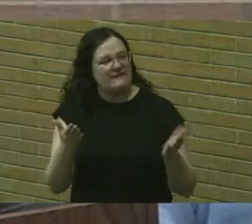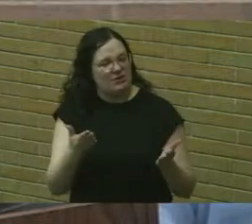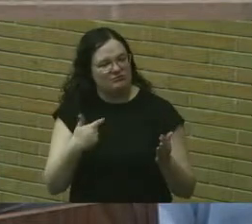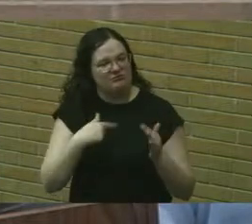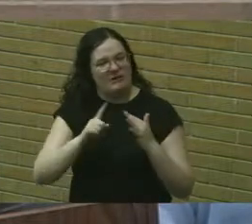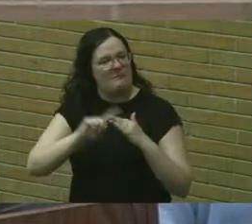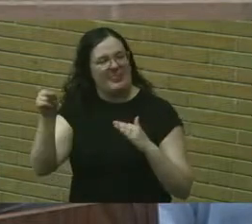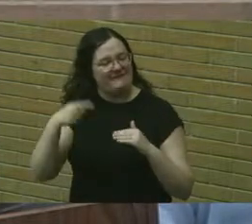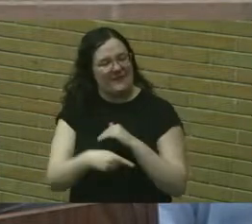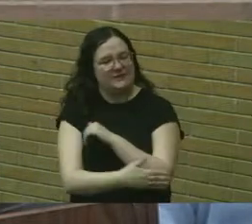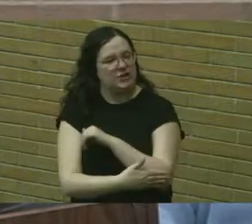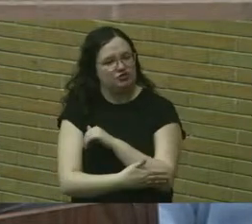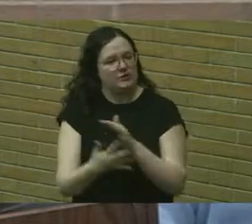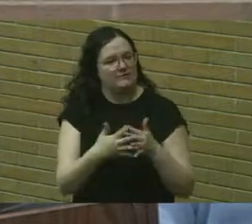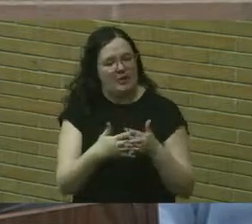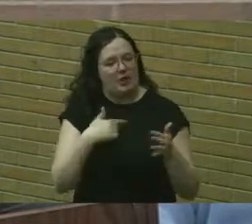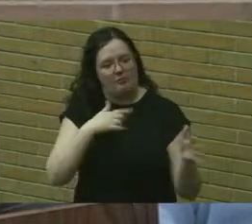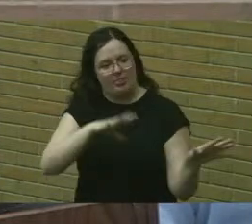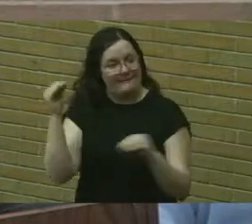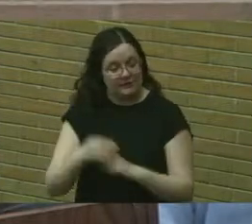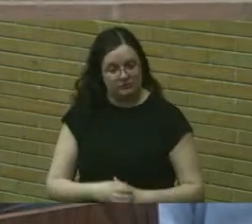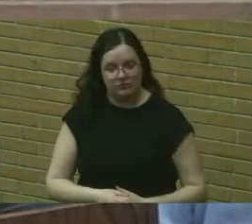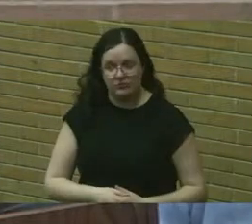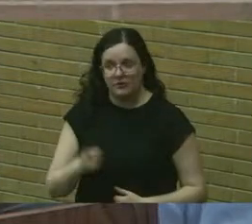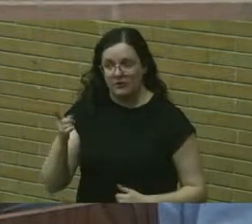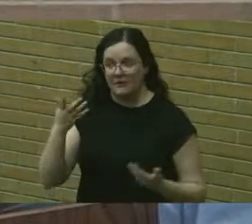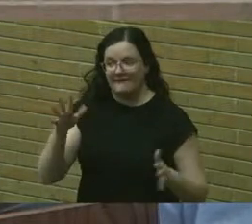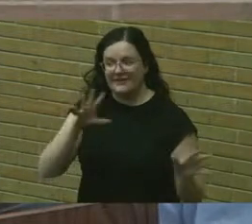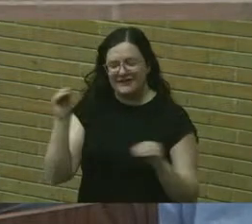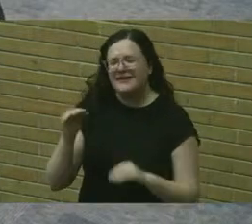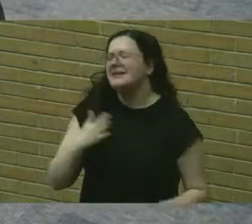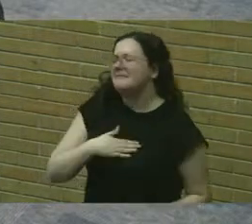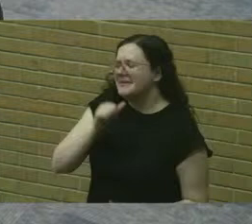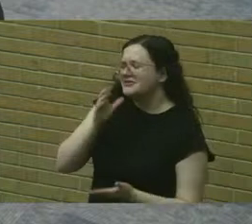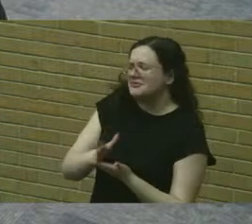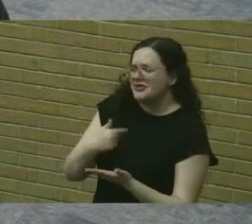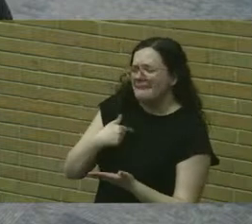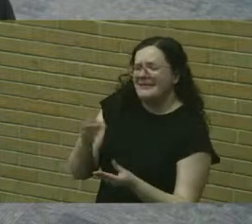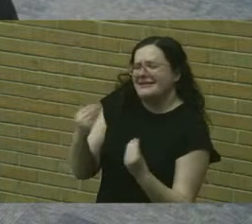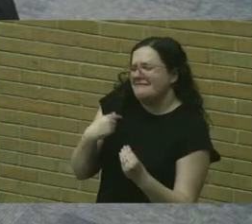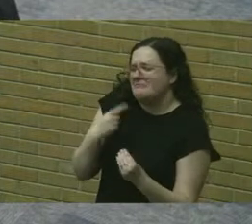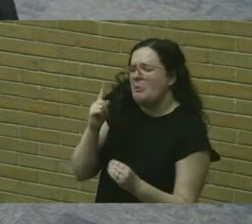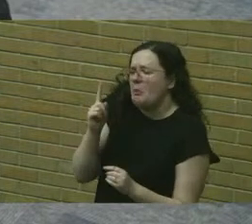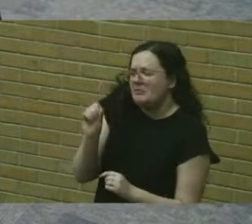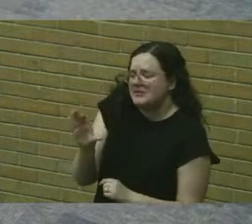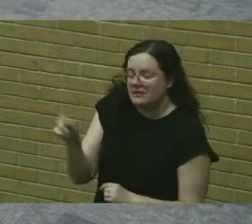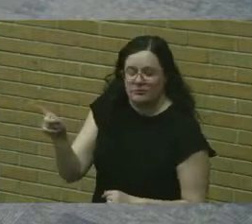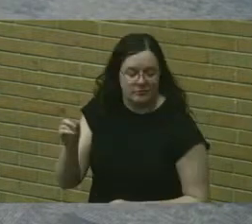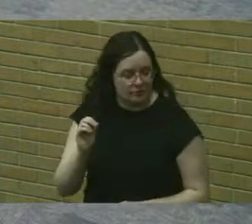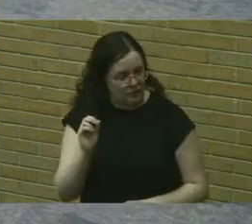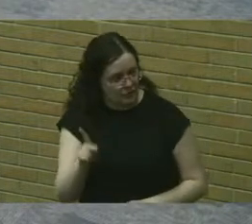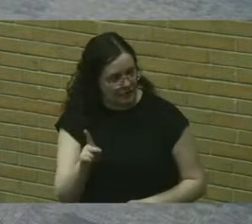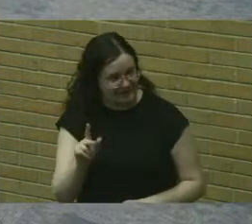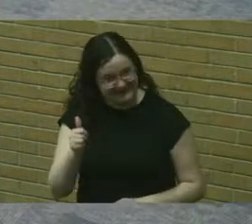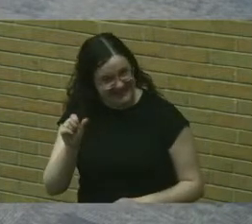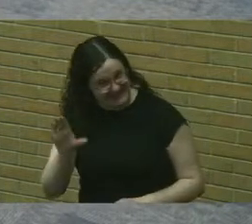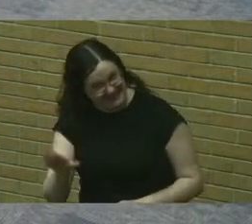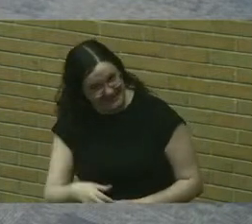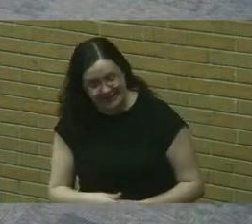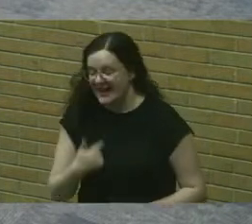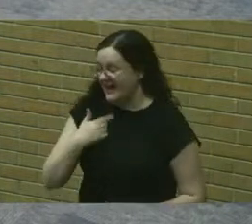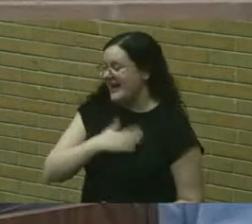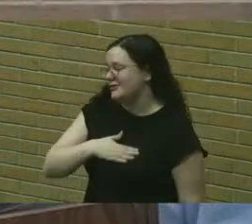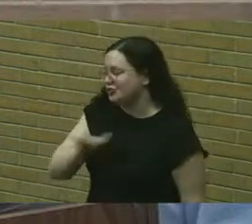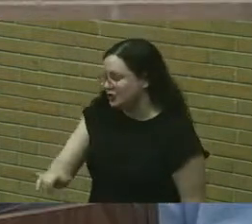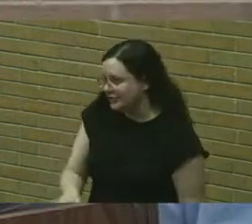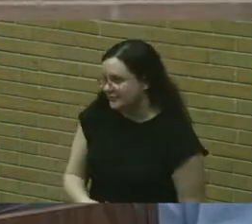country. And she left. Please don't stop me. Give me one more second. Okay. I appreciate it. I appreciate it. 10 seconds, though. I please. appreciate